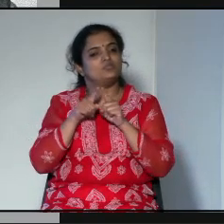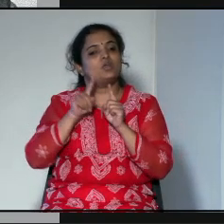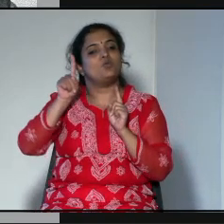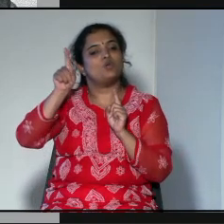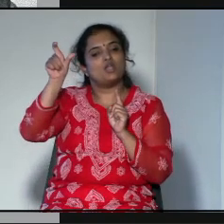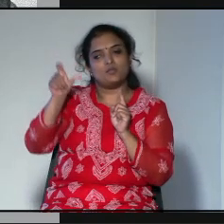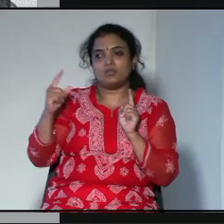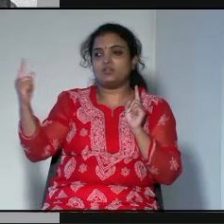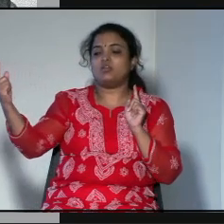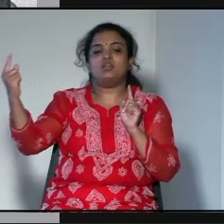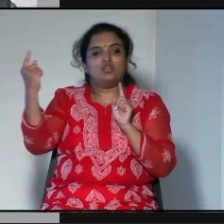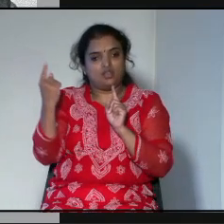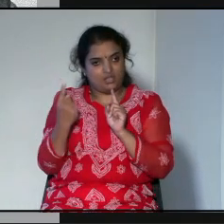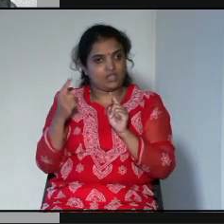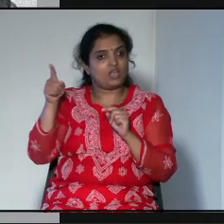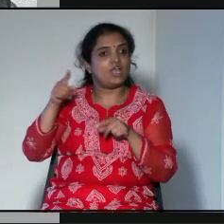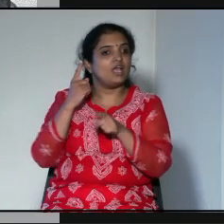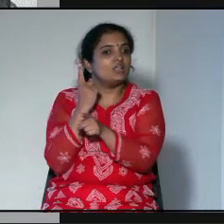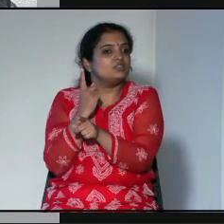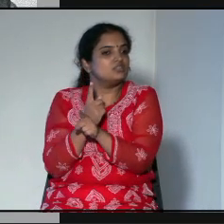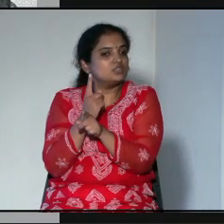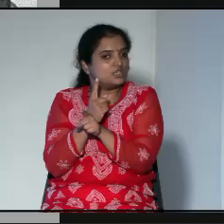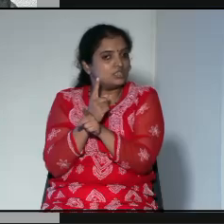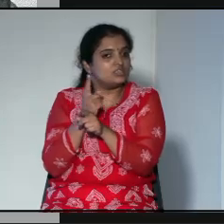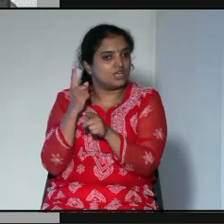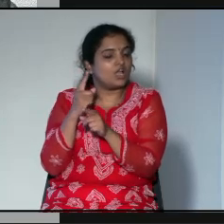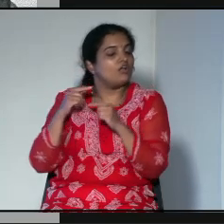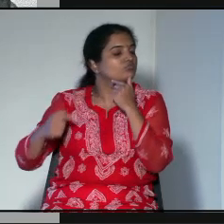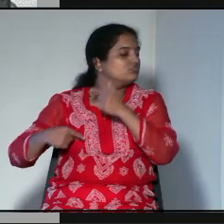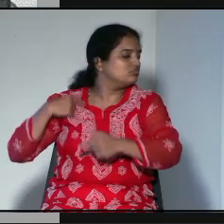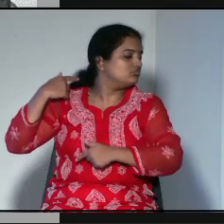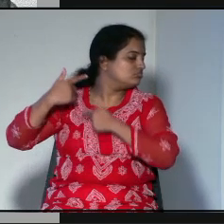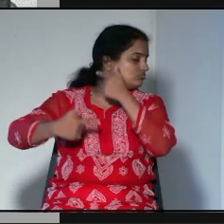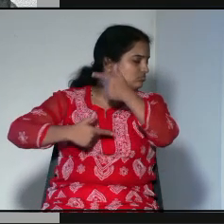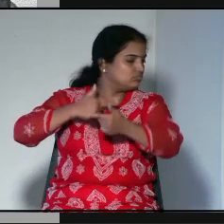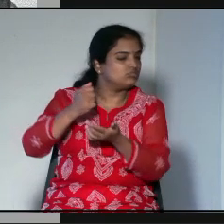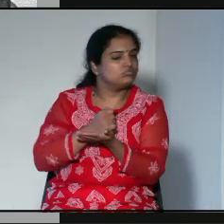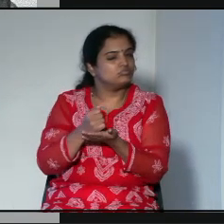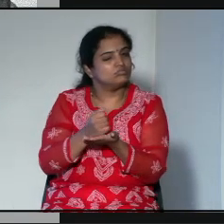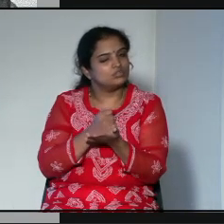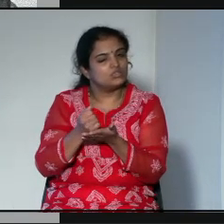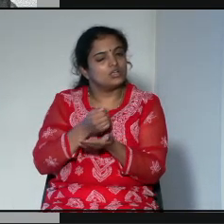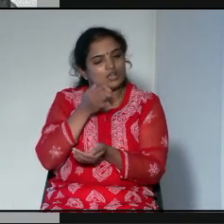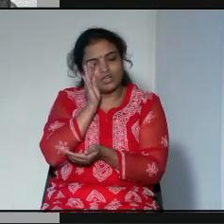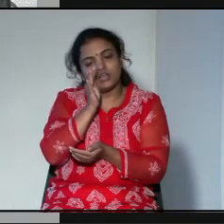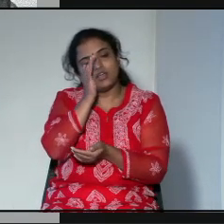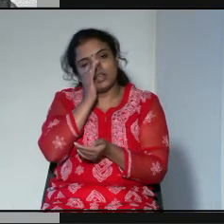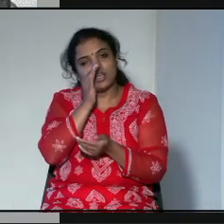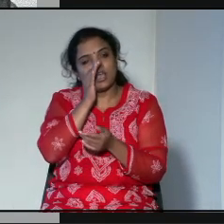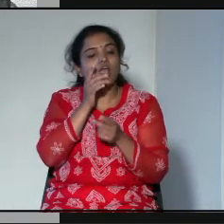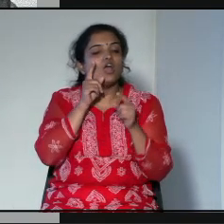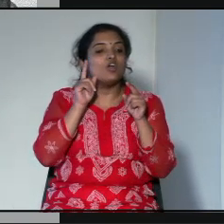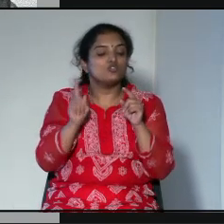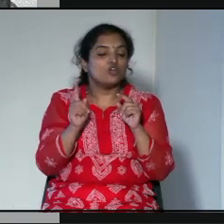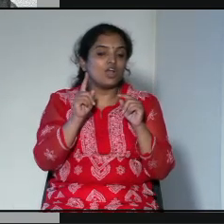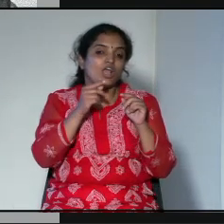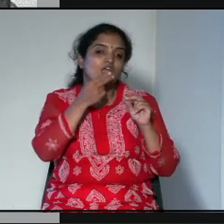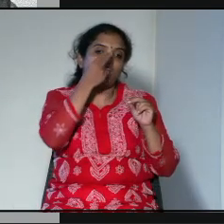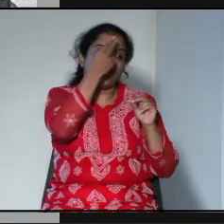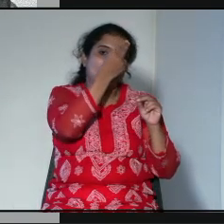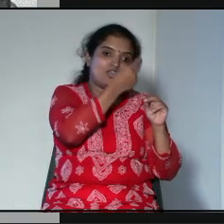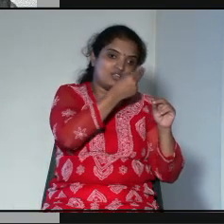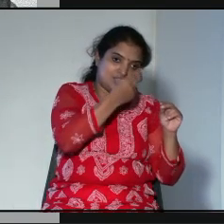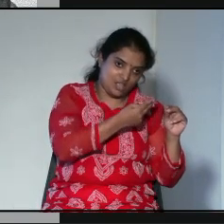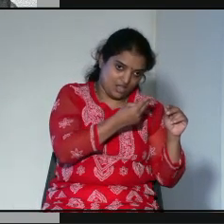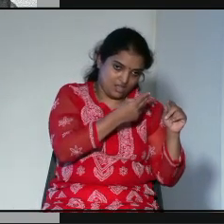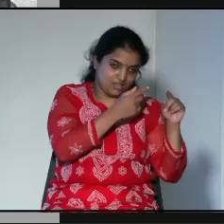Chattopadhyay became now an integral part of her routine. Her sculpting and her music came to be closely